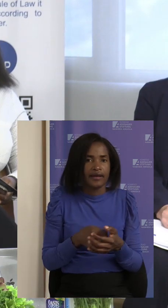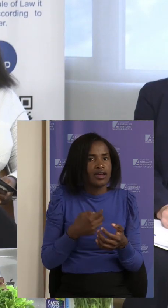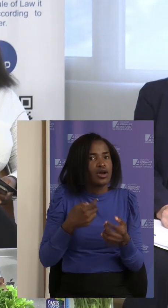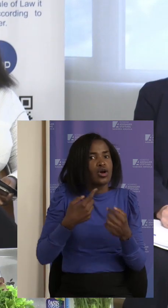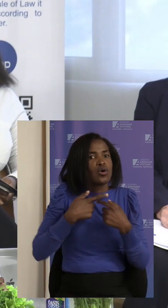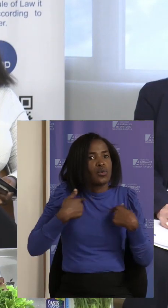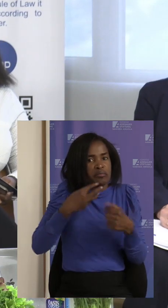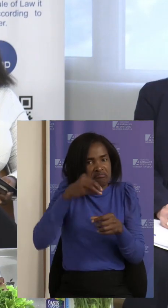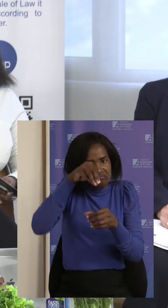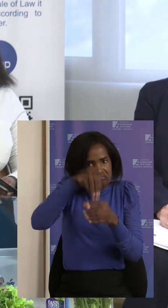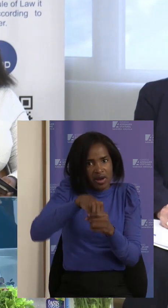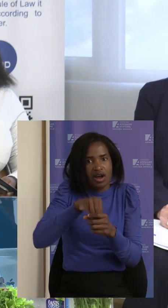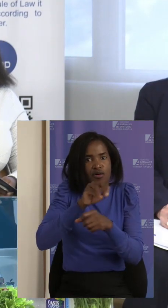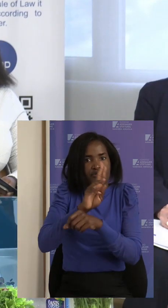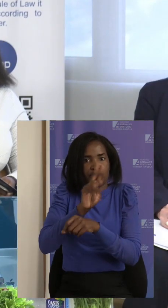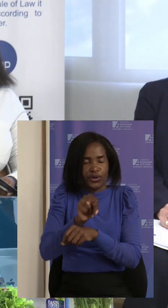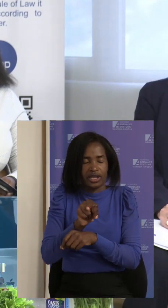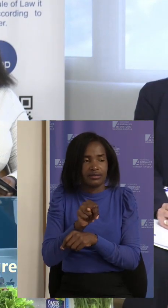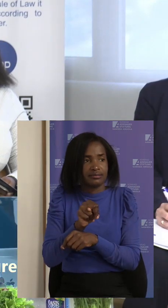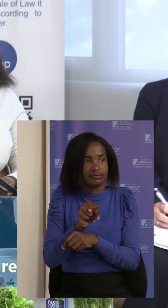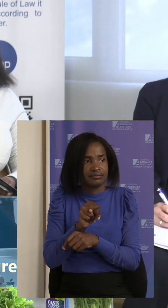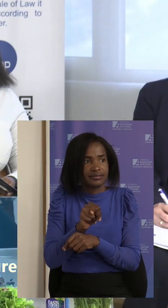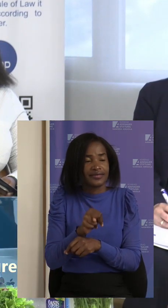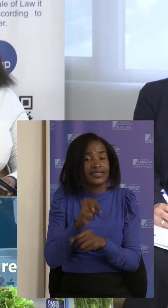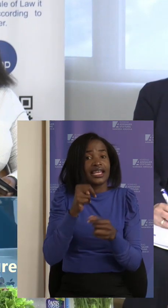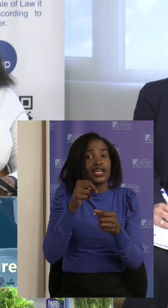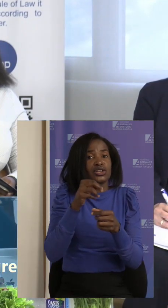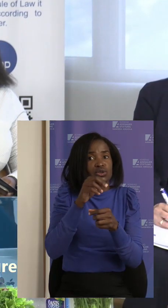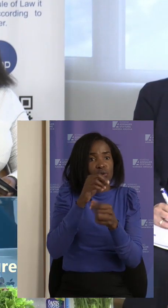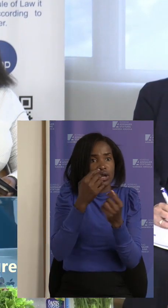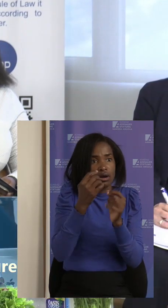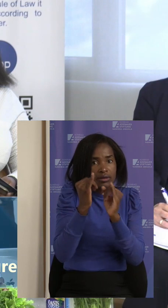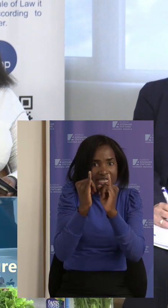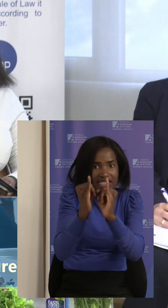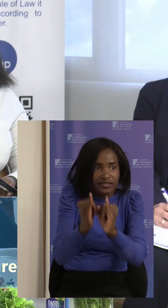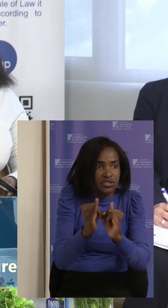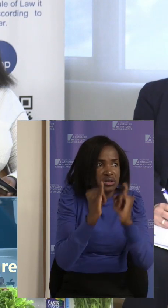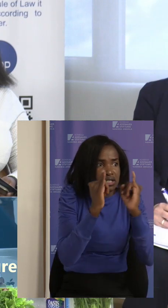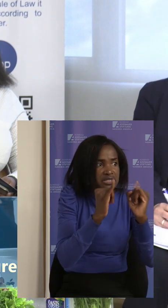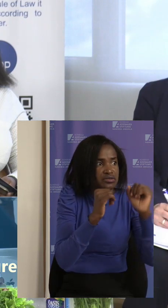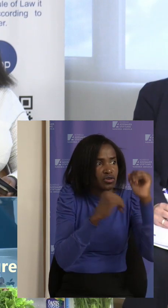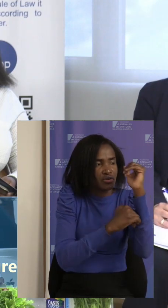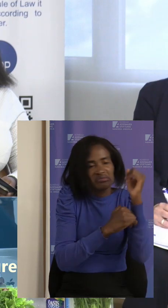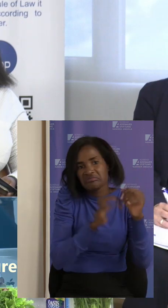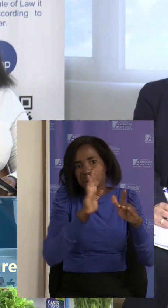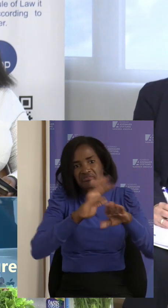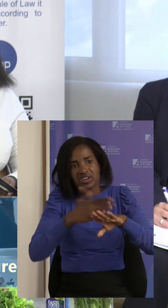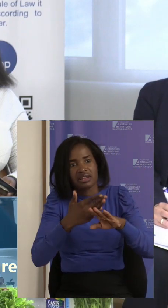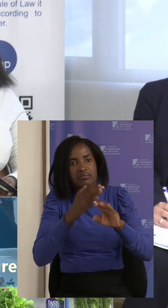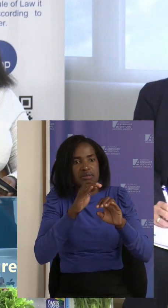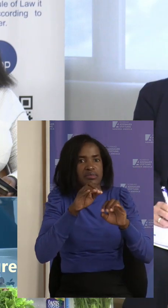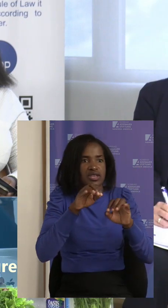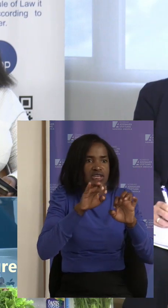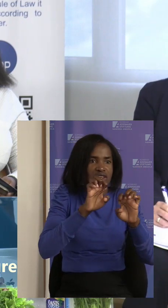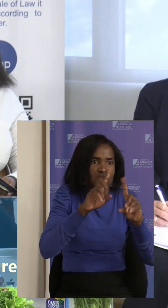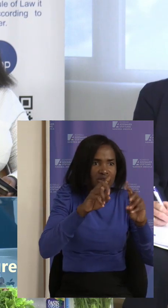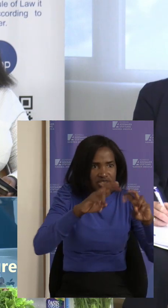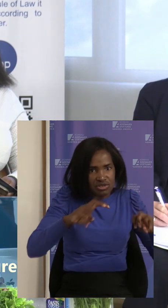a part of the United Nations, and through the individual agencies, whether it's for educational research or